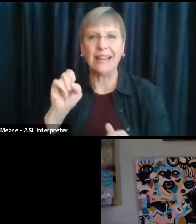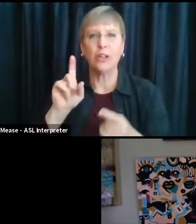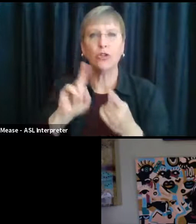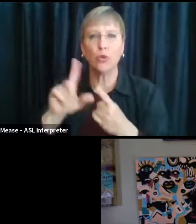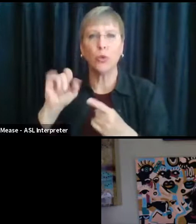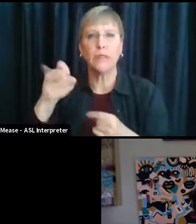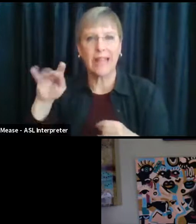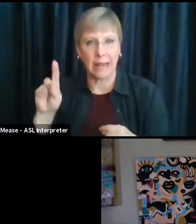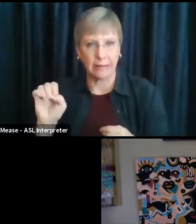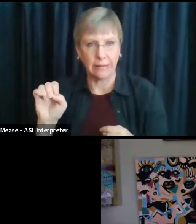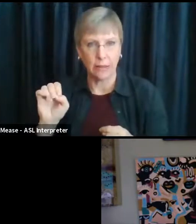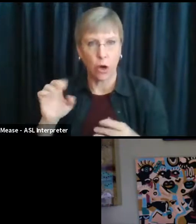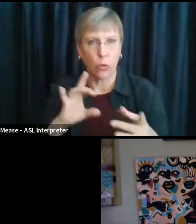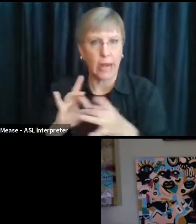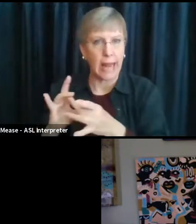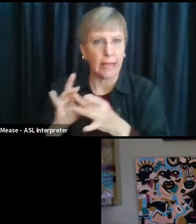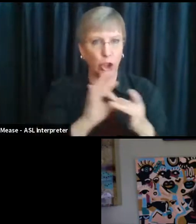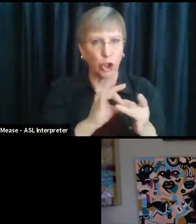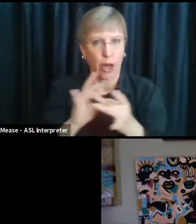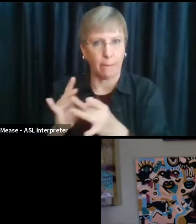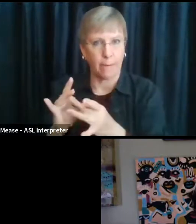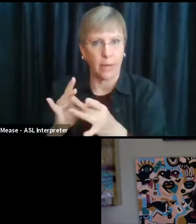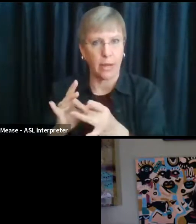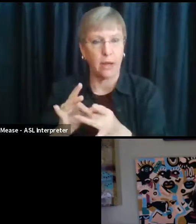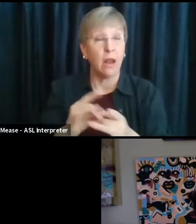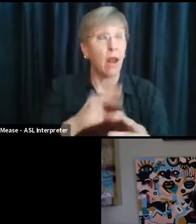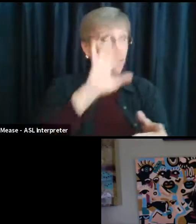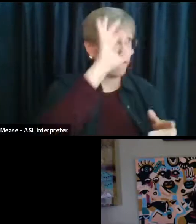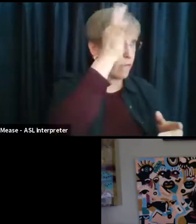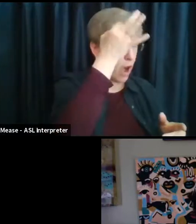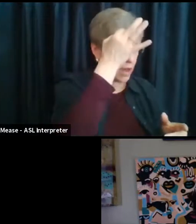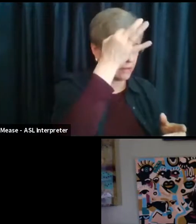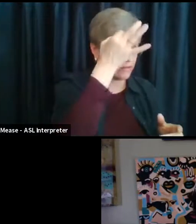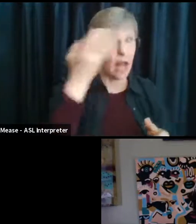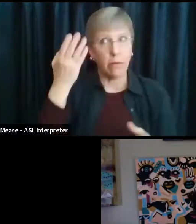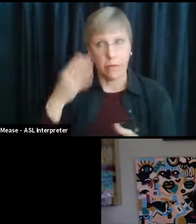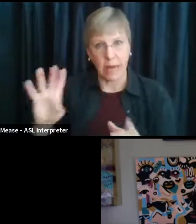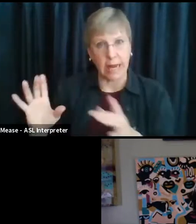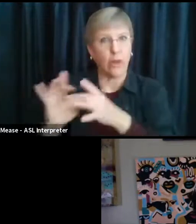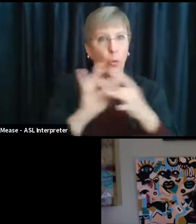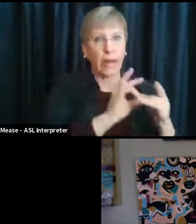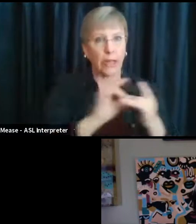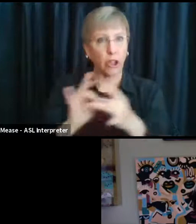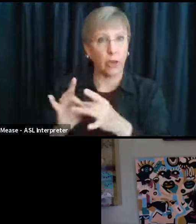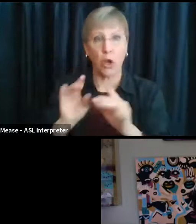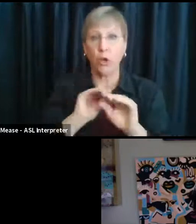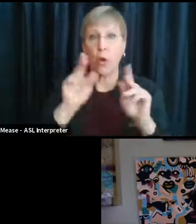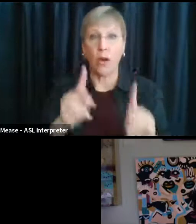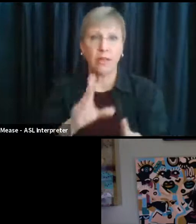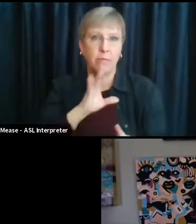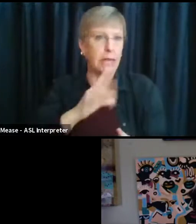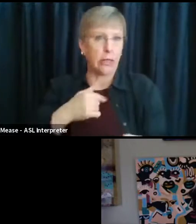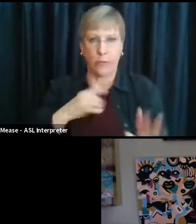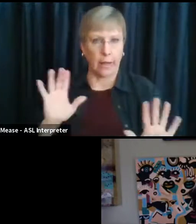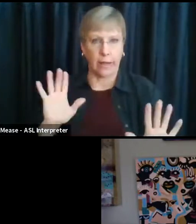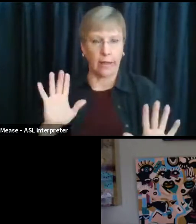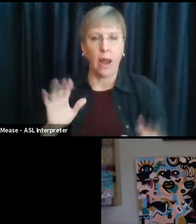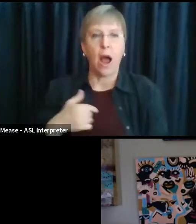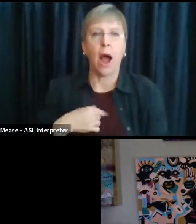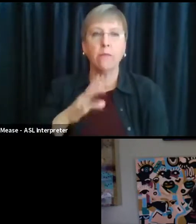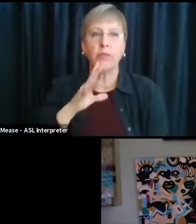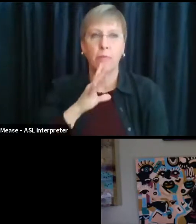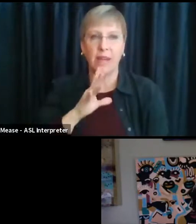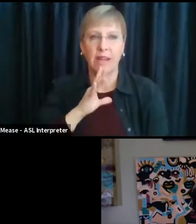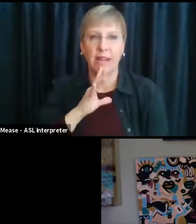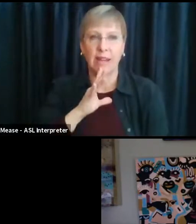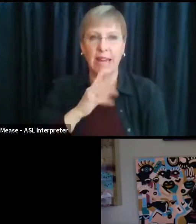It's only a state-to-state relationship. It's the state of France speaking to the state of Benin. Nobody is really speaking to me. I am mostly speaking in